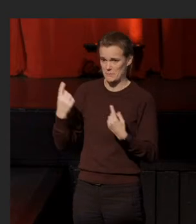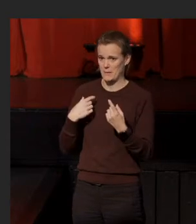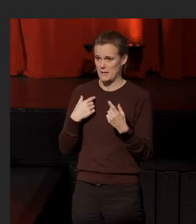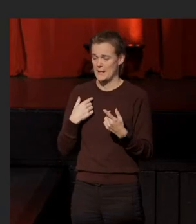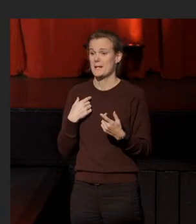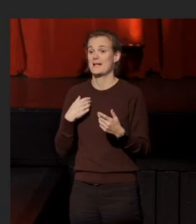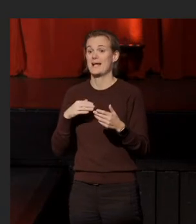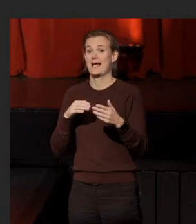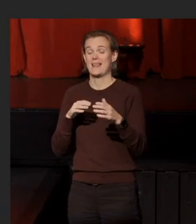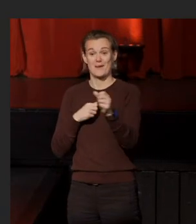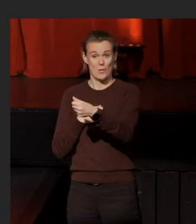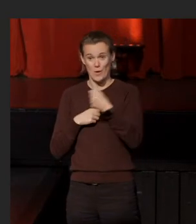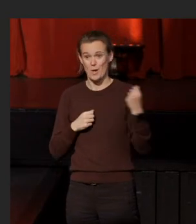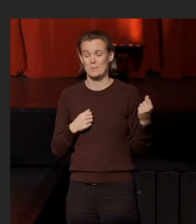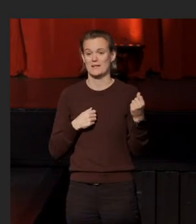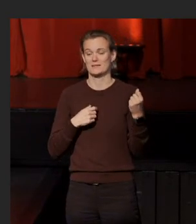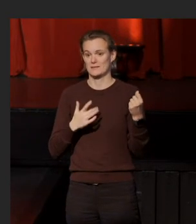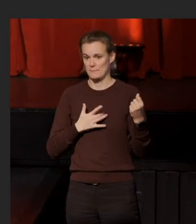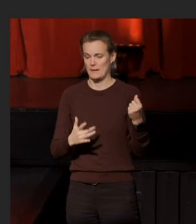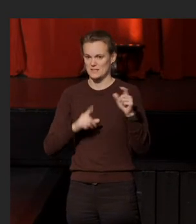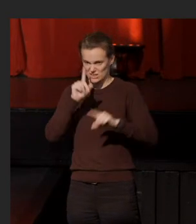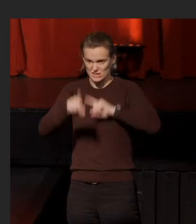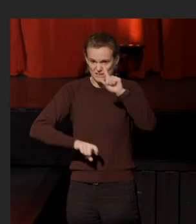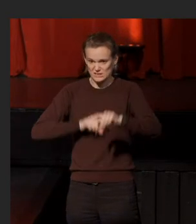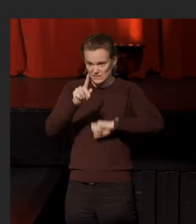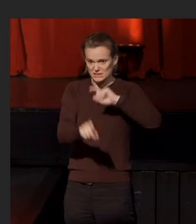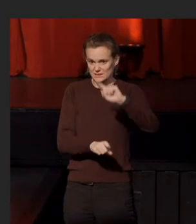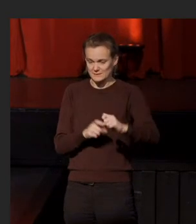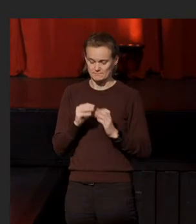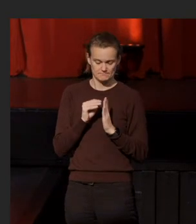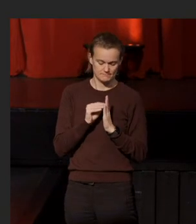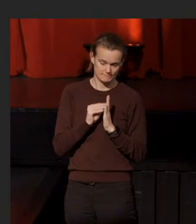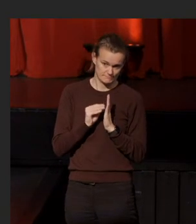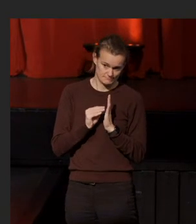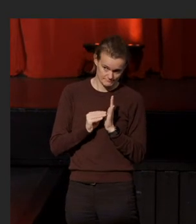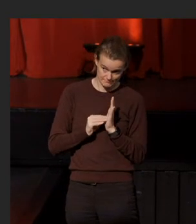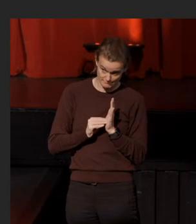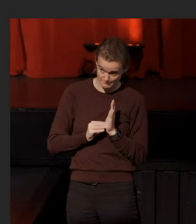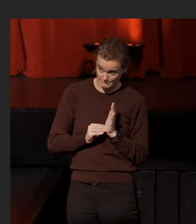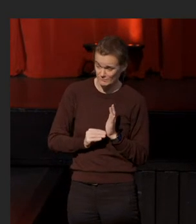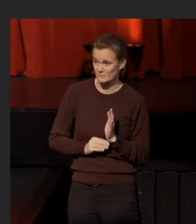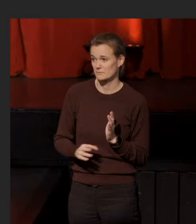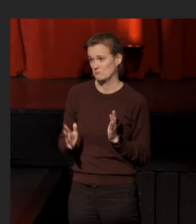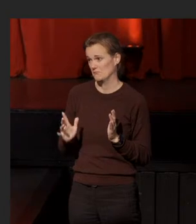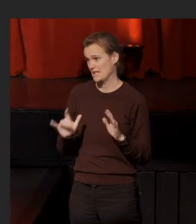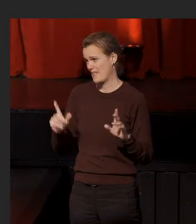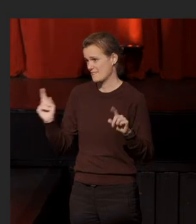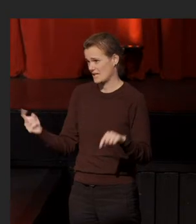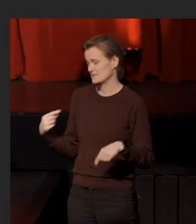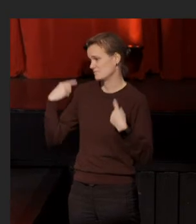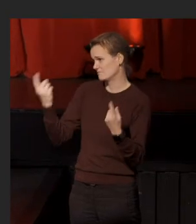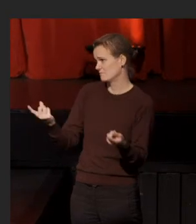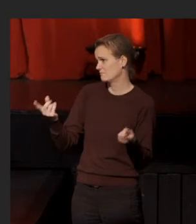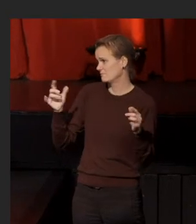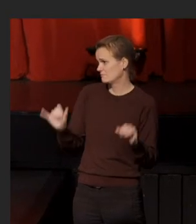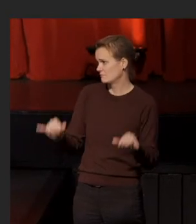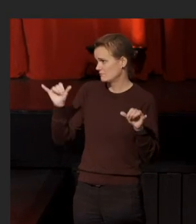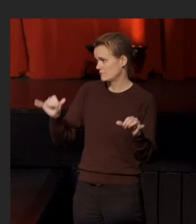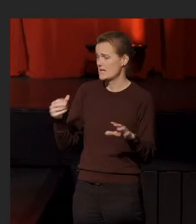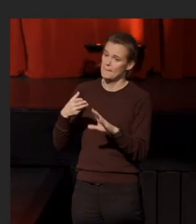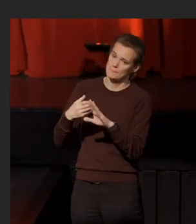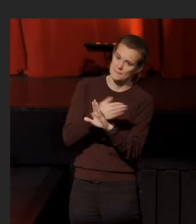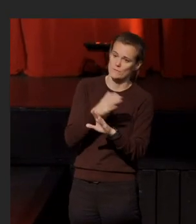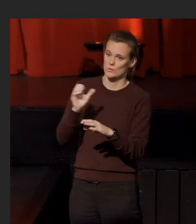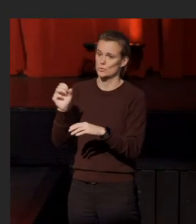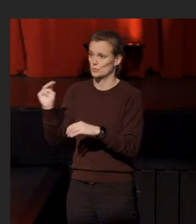when they get to the door, and there's a lot of data that has been part of campaigning since, well before social media,